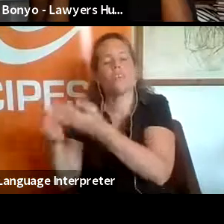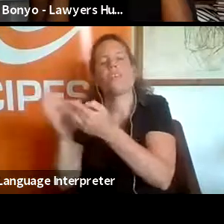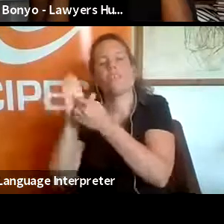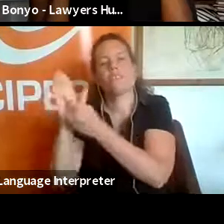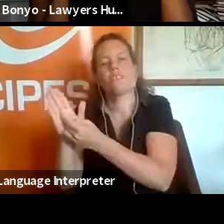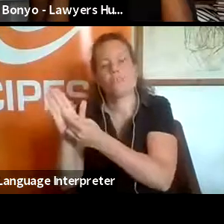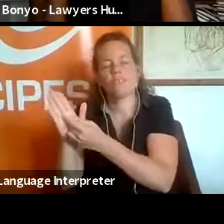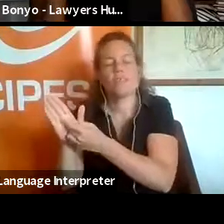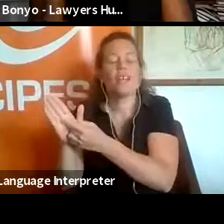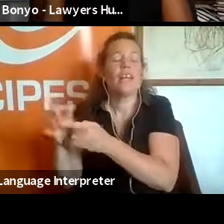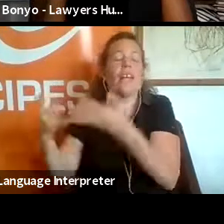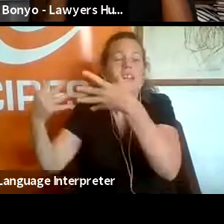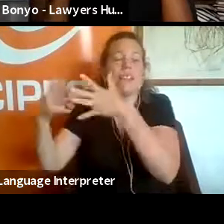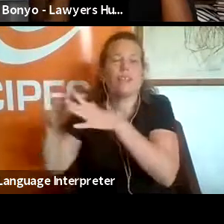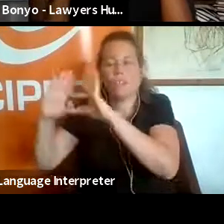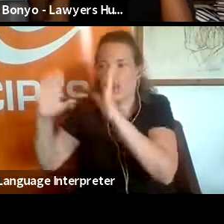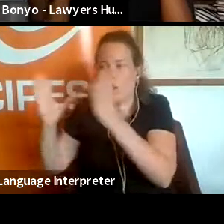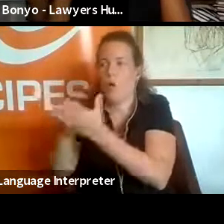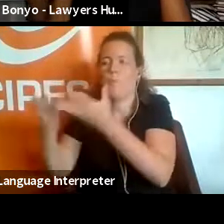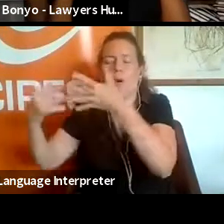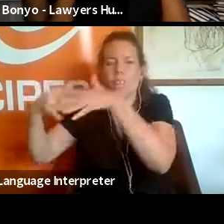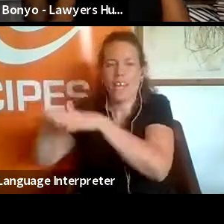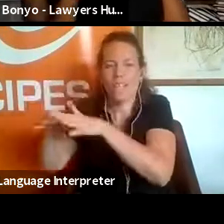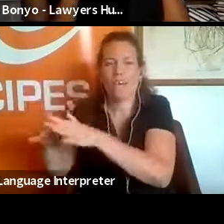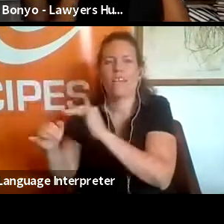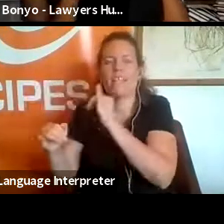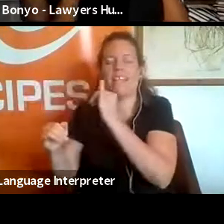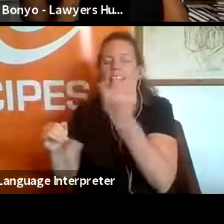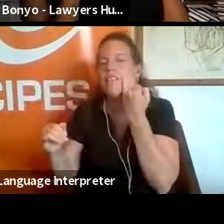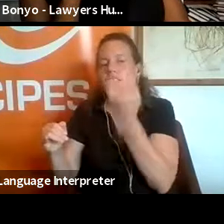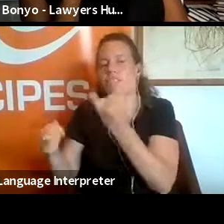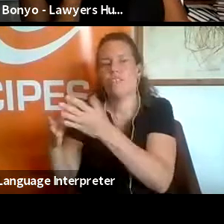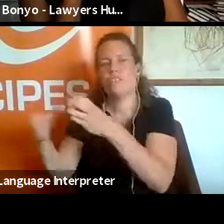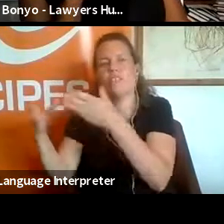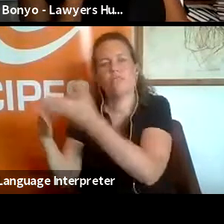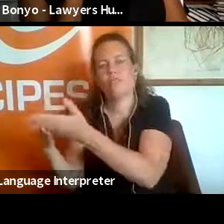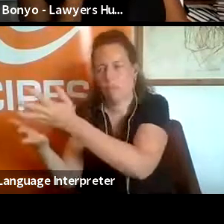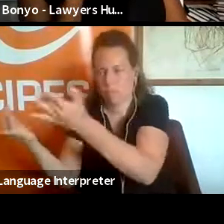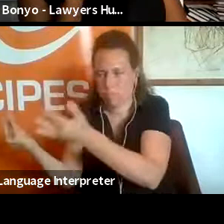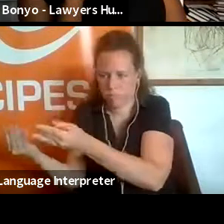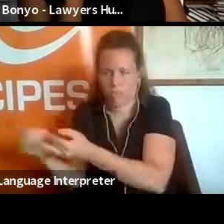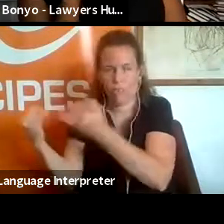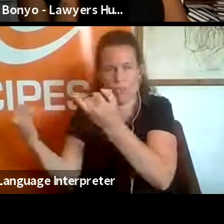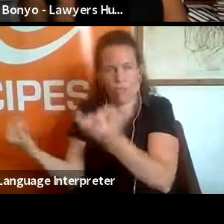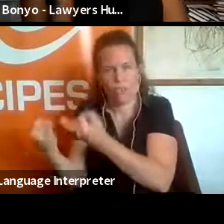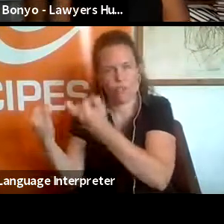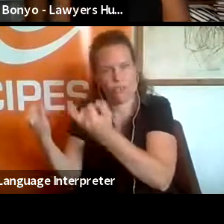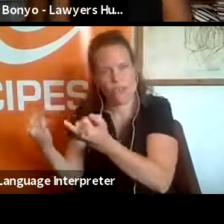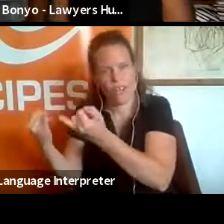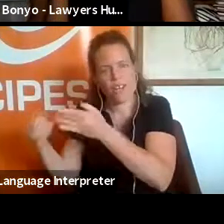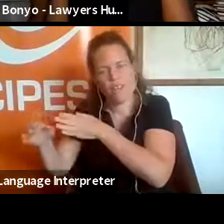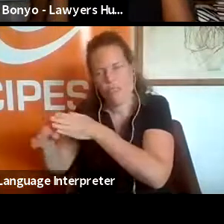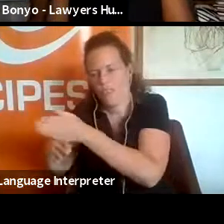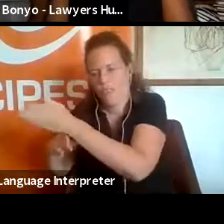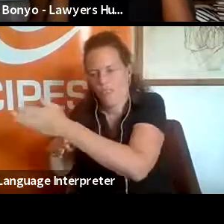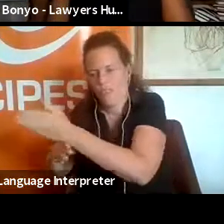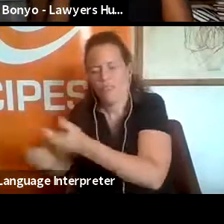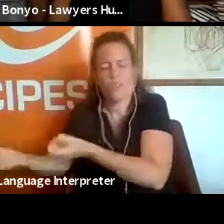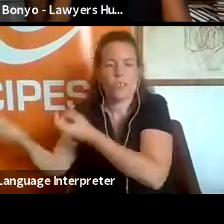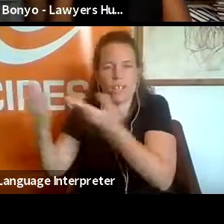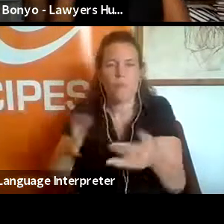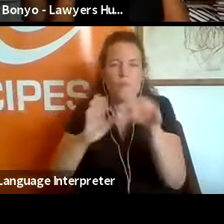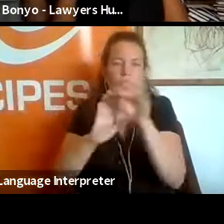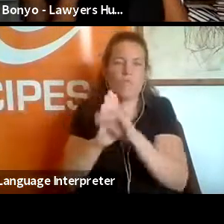Network Initiative, who have attempted in one way or the other through their work to come up with principles, international human